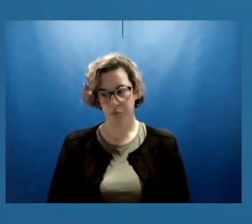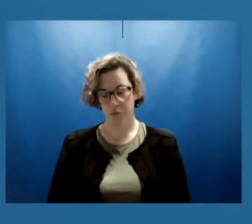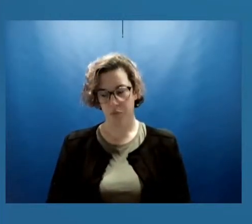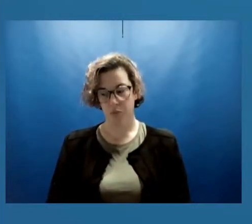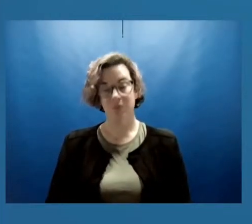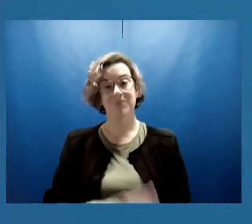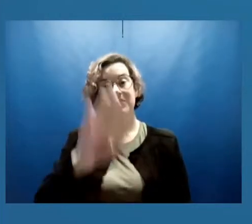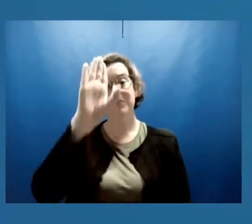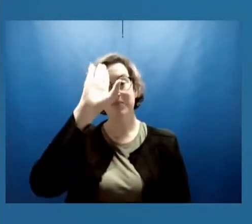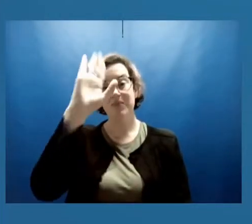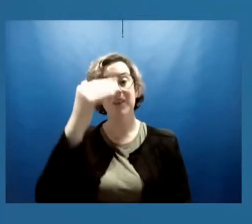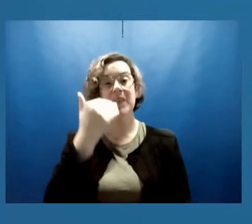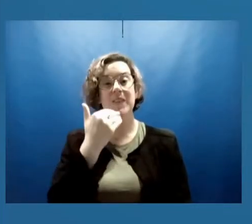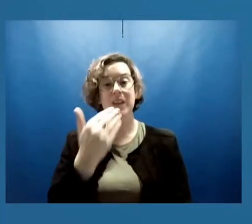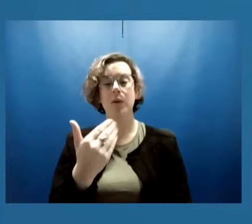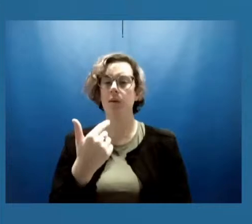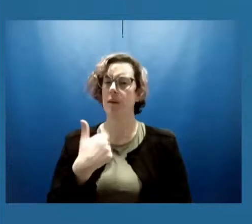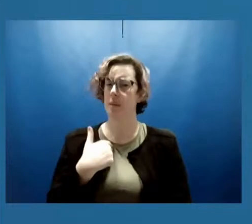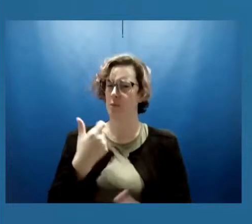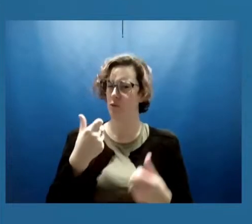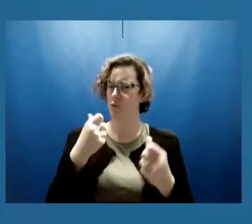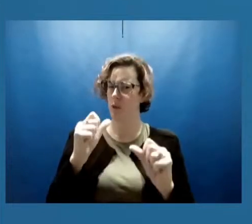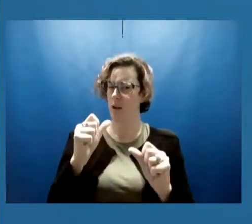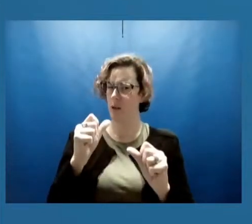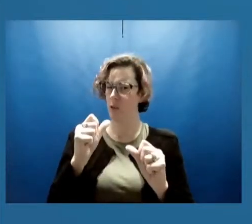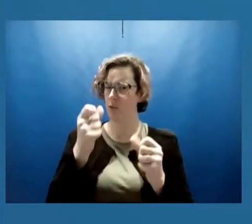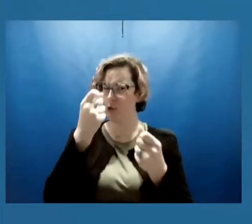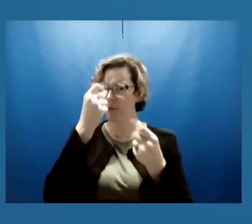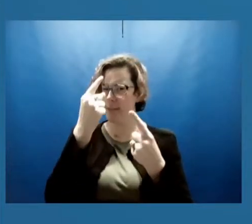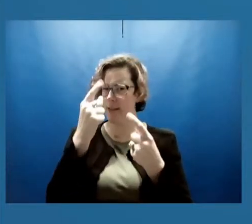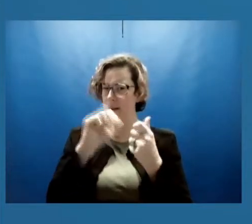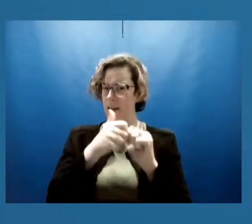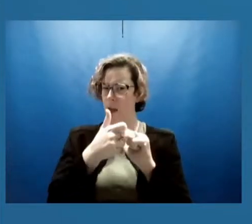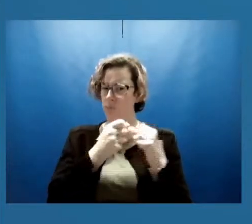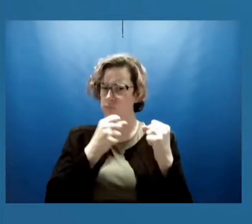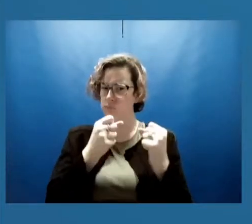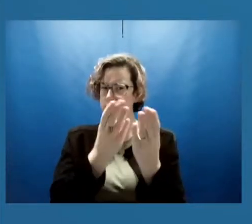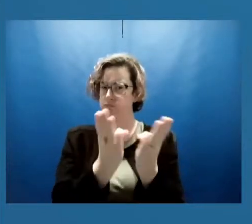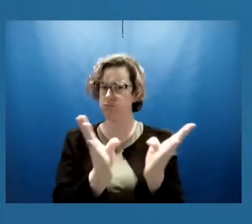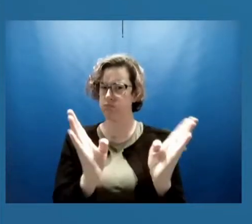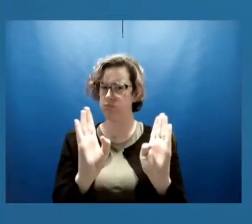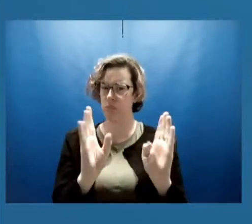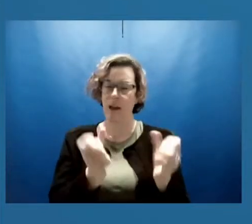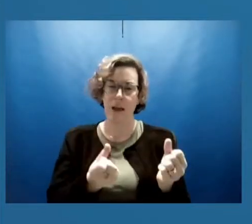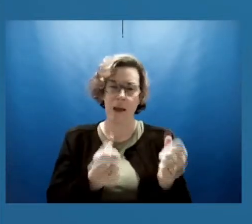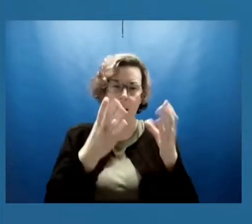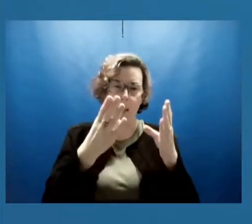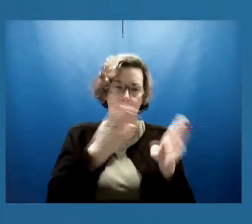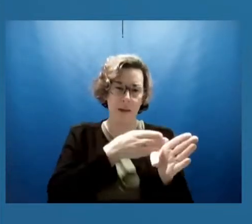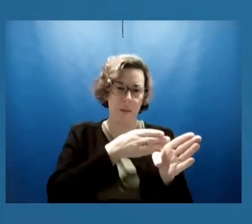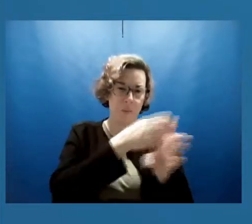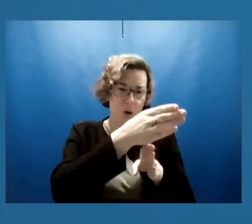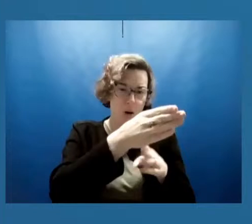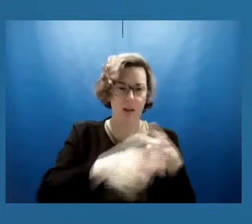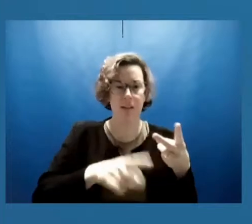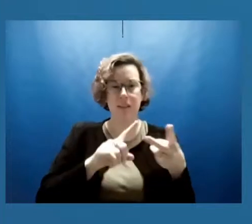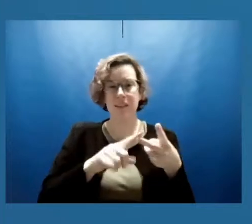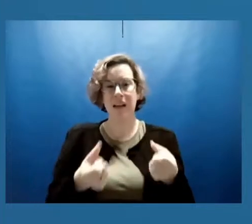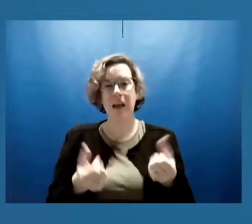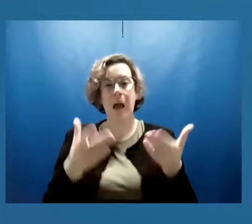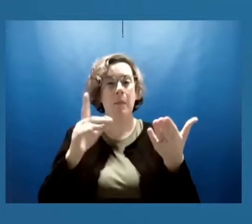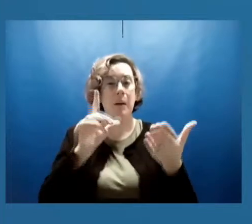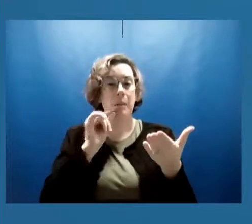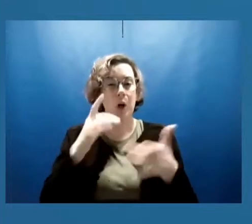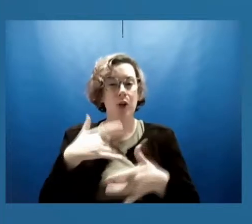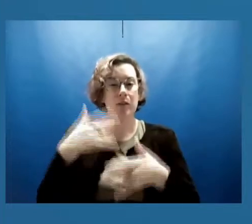Hello, thank you. I'm just trying to get a sense of the scope. How many markets are affected? How many birds generally move through these markets? And